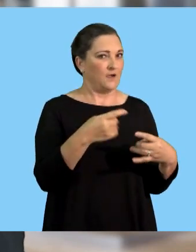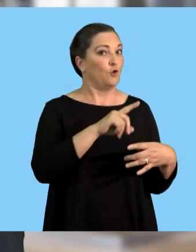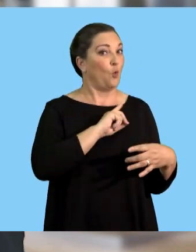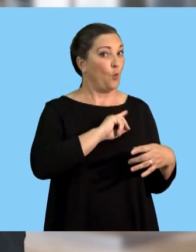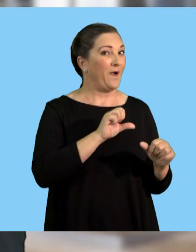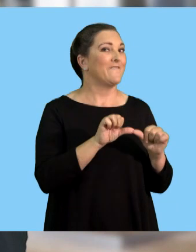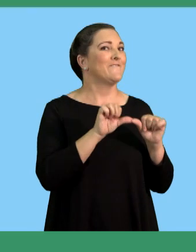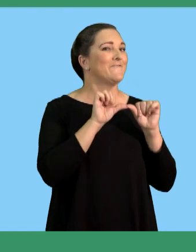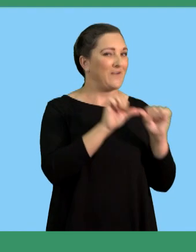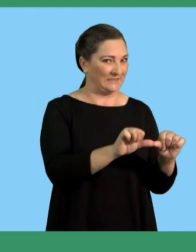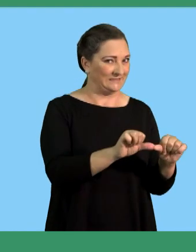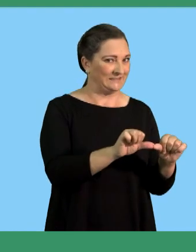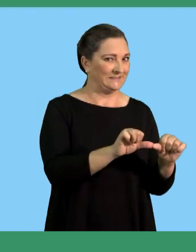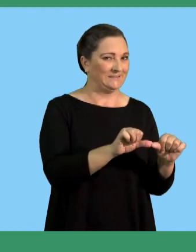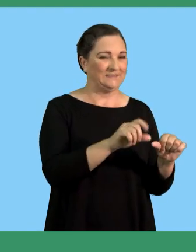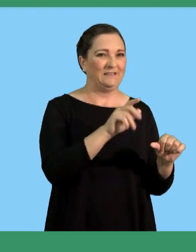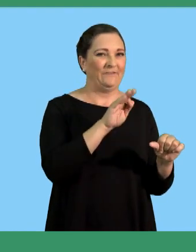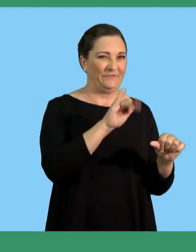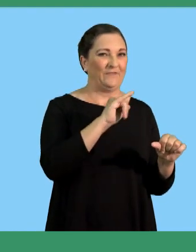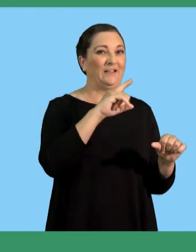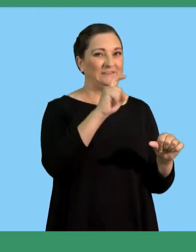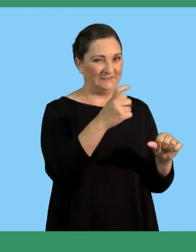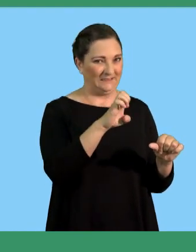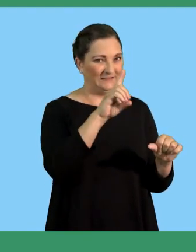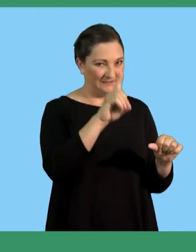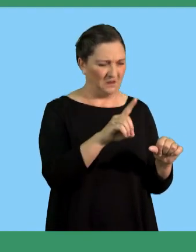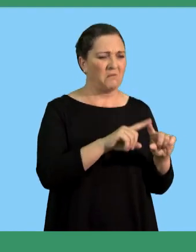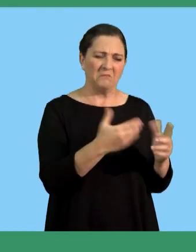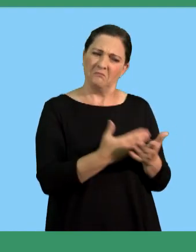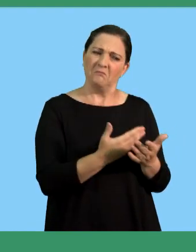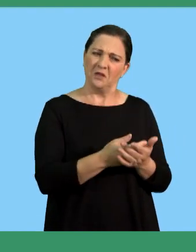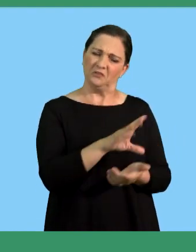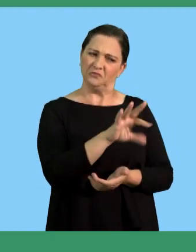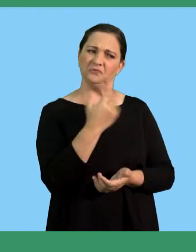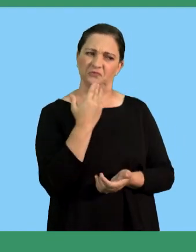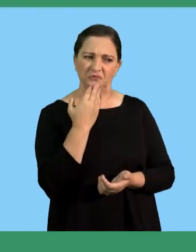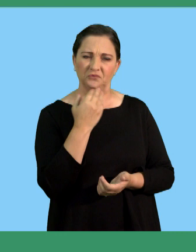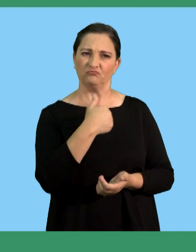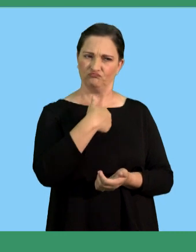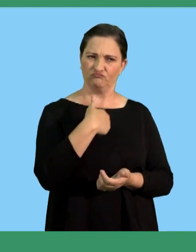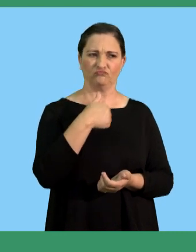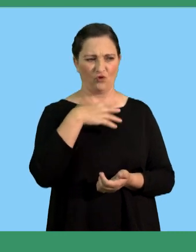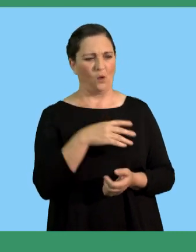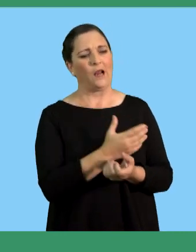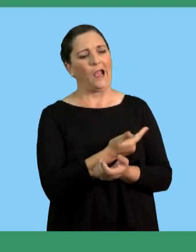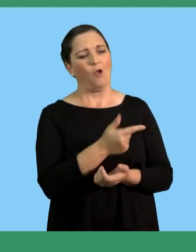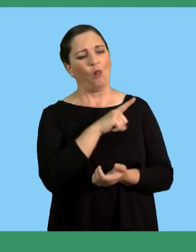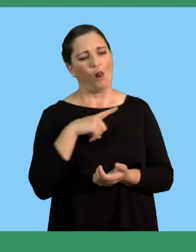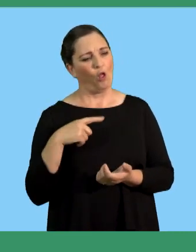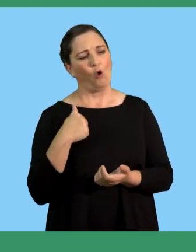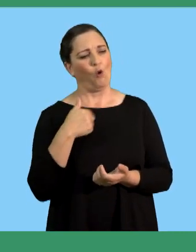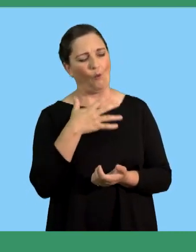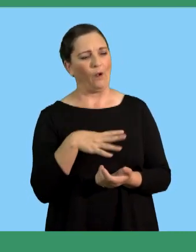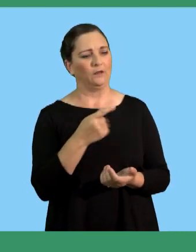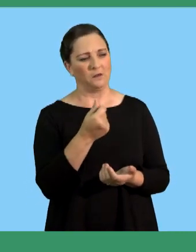fixed. And then another advantage is that investors can choose the investment period that suits them, that allows now for them